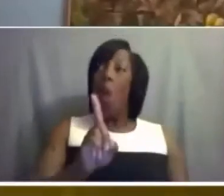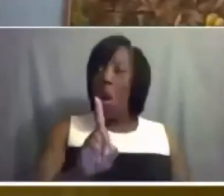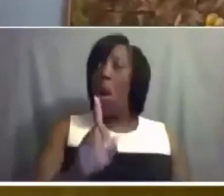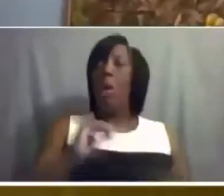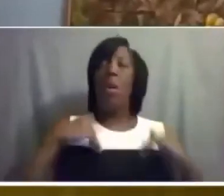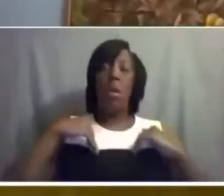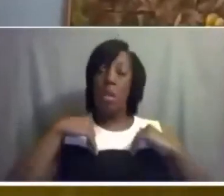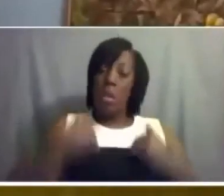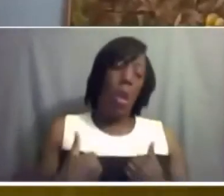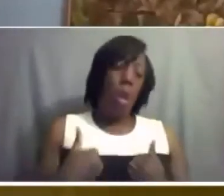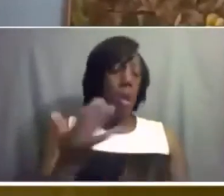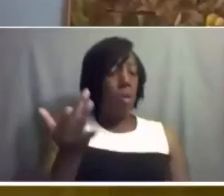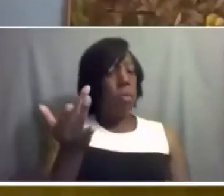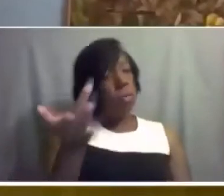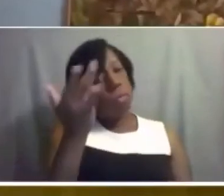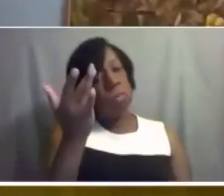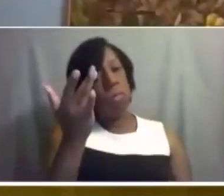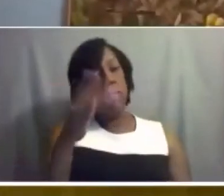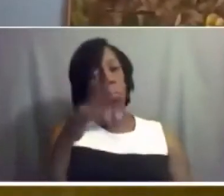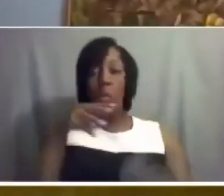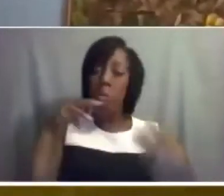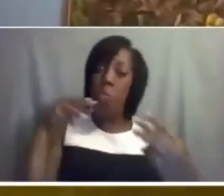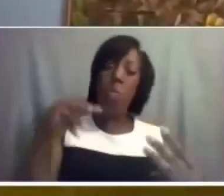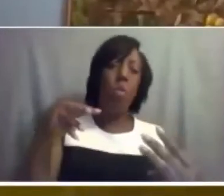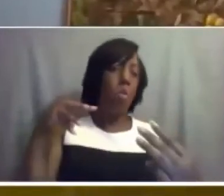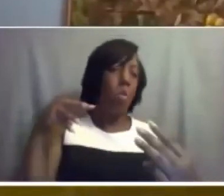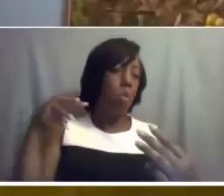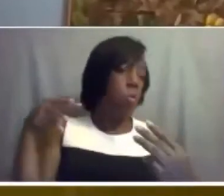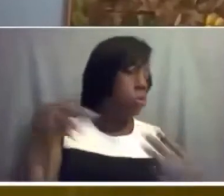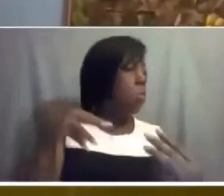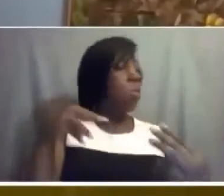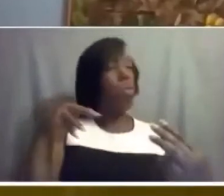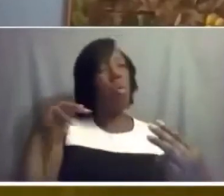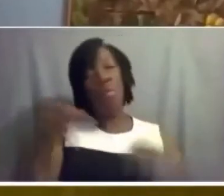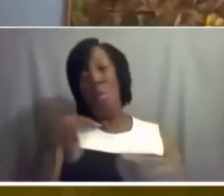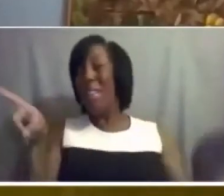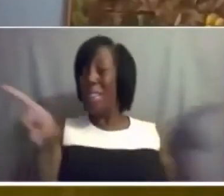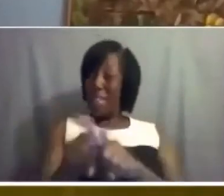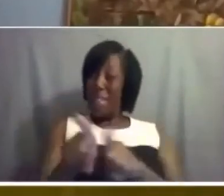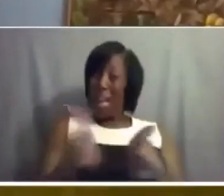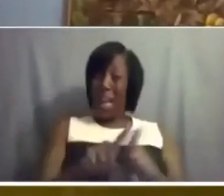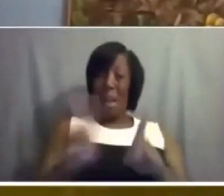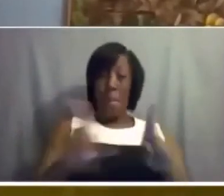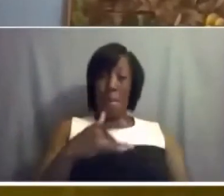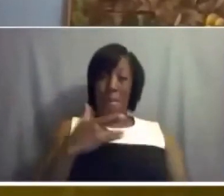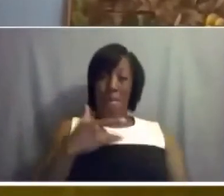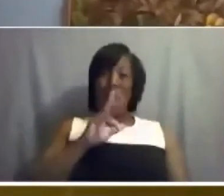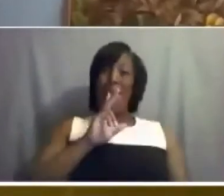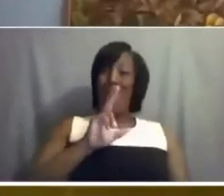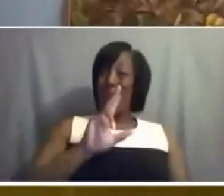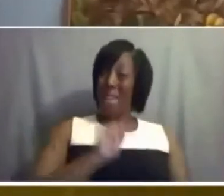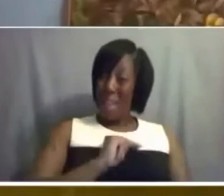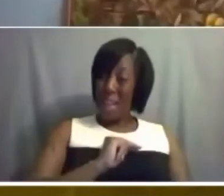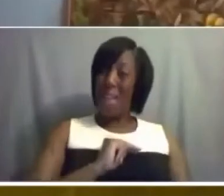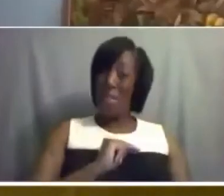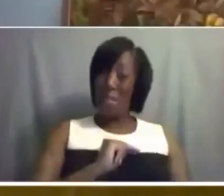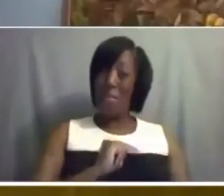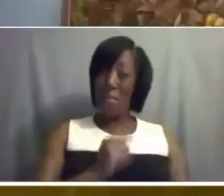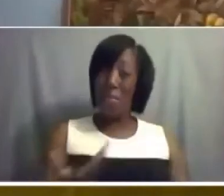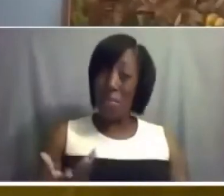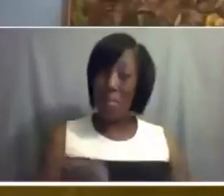wars, just as people were tired of the Vietnam War, which led us to many years of what was called the Vietnam